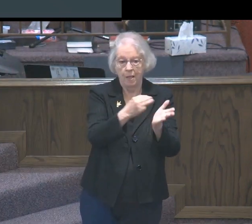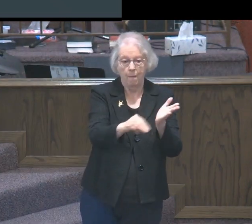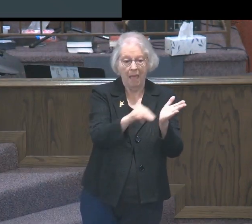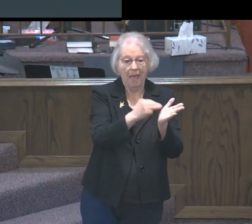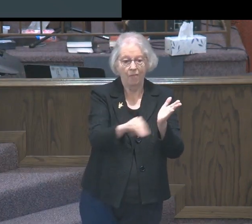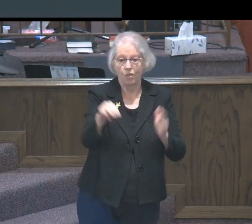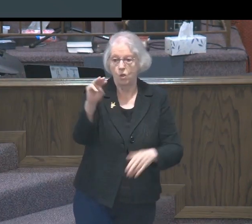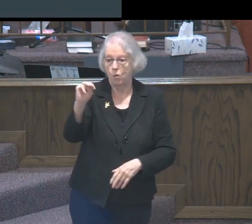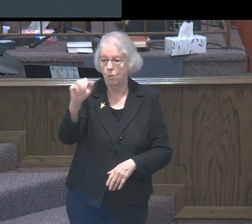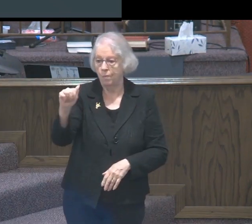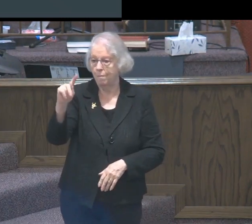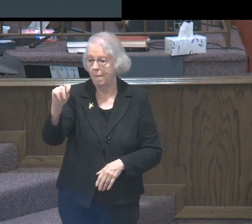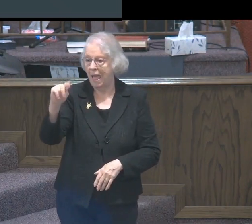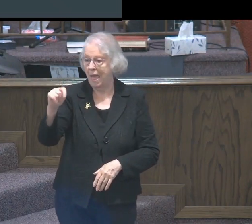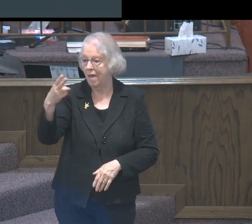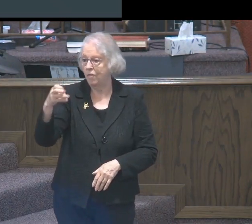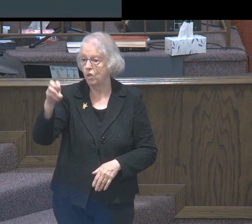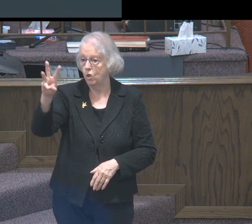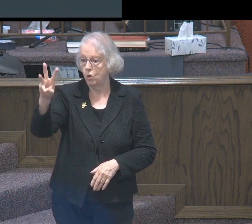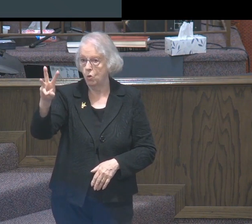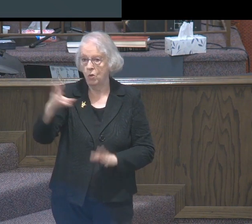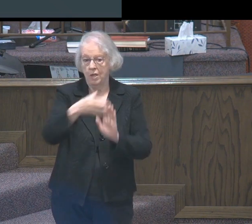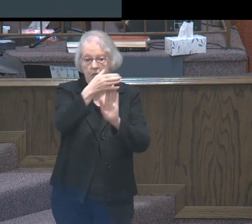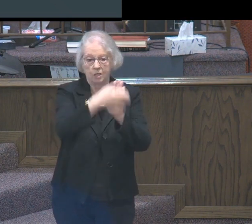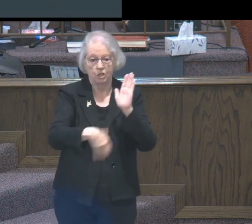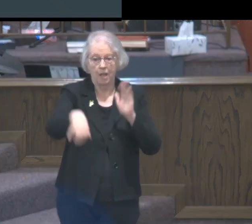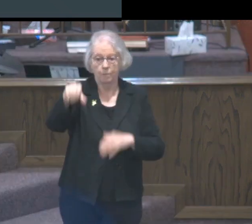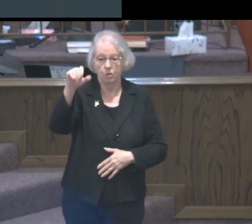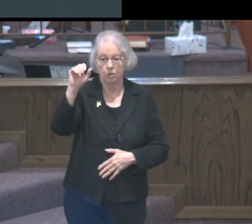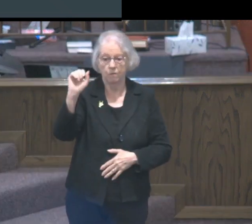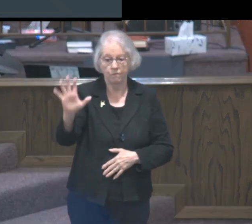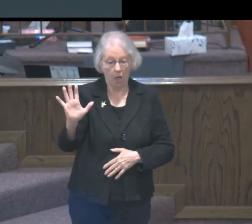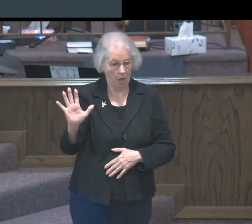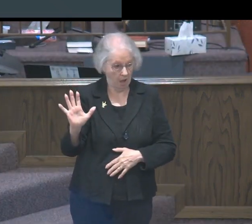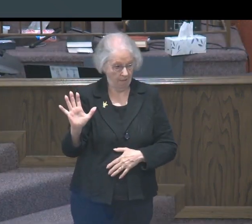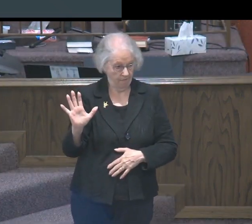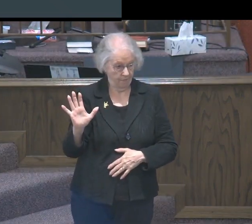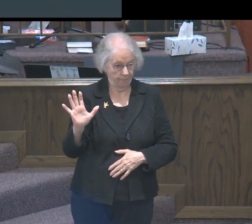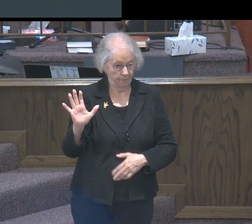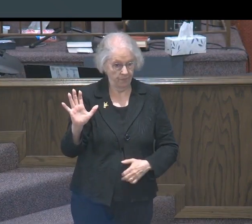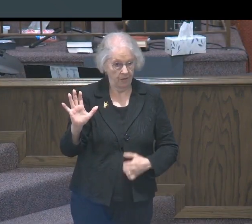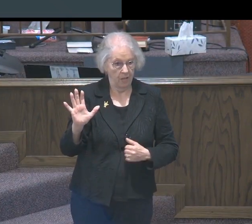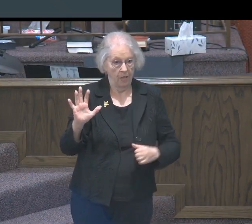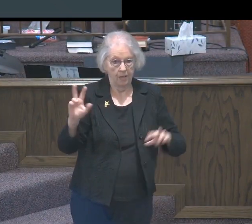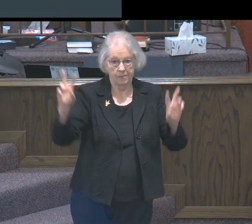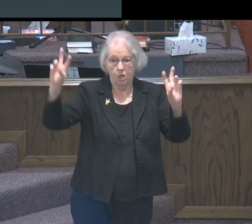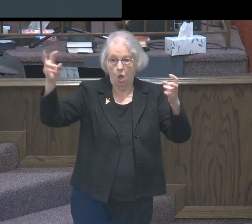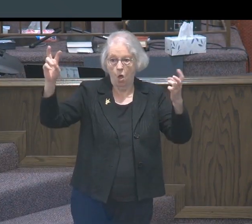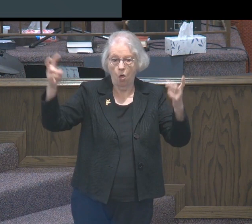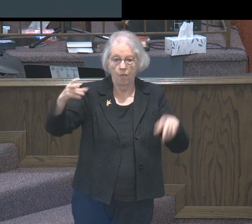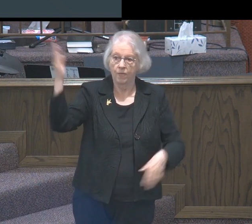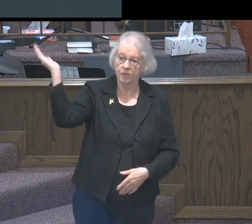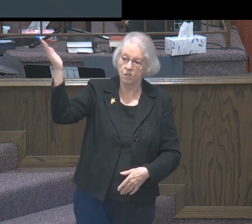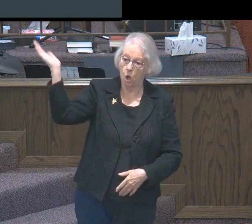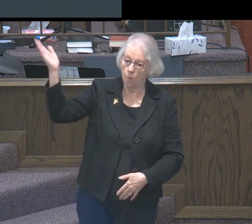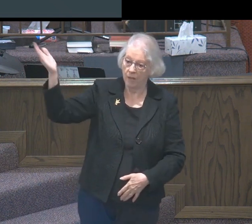began really to turn the corner last week from the this is who we are to this is because of who we are, this is how we are to live. And